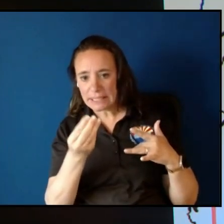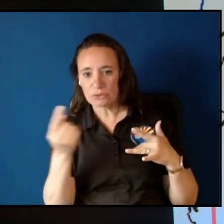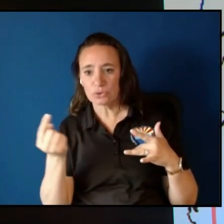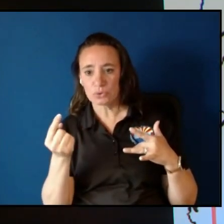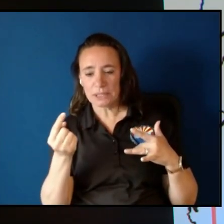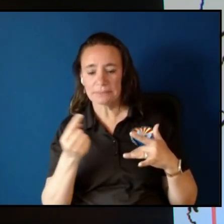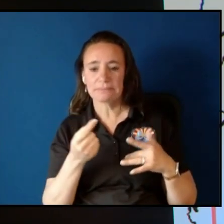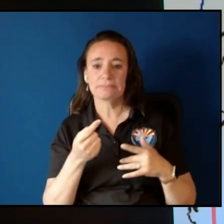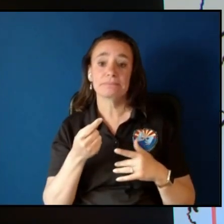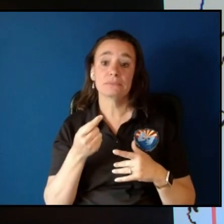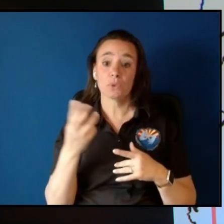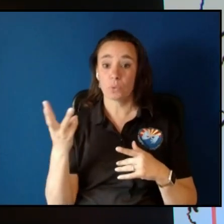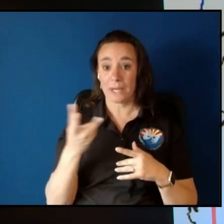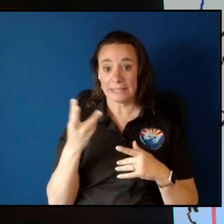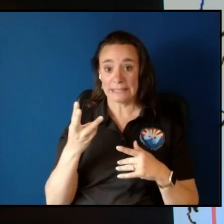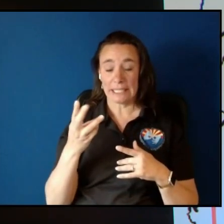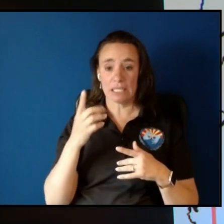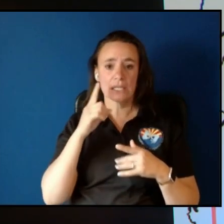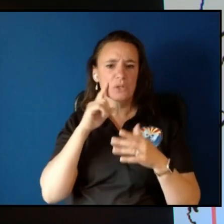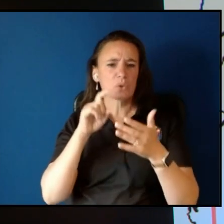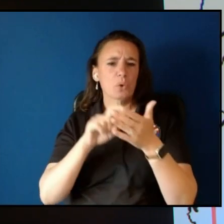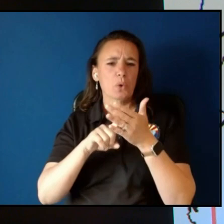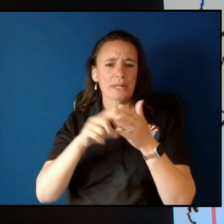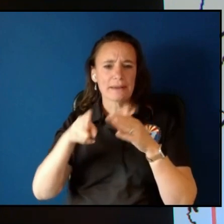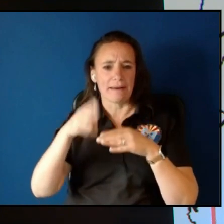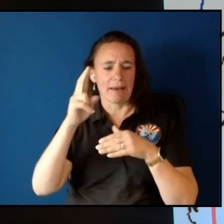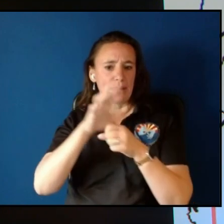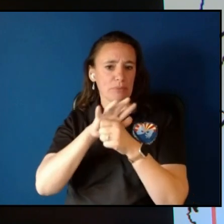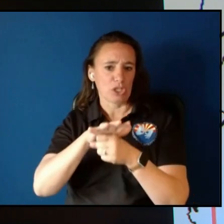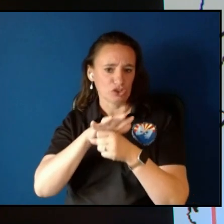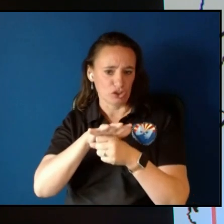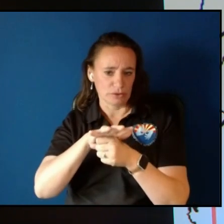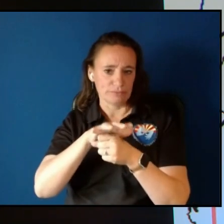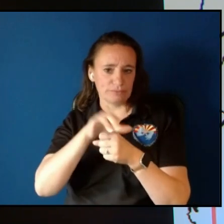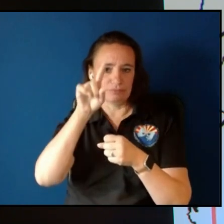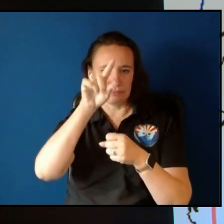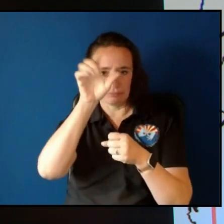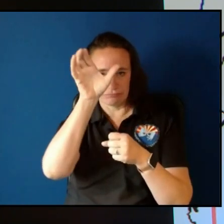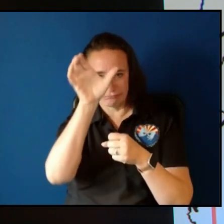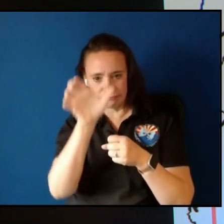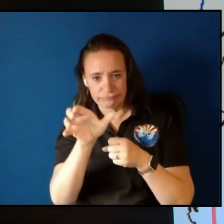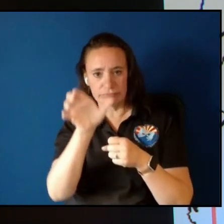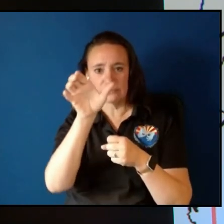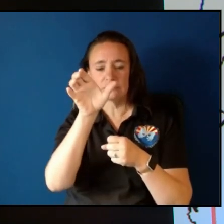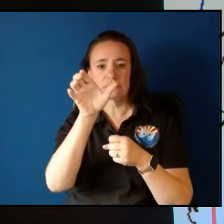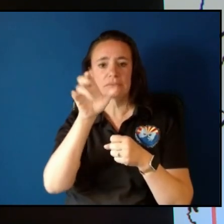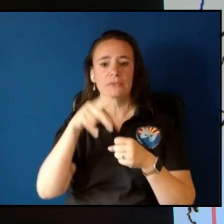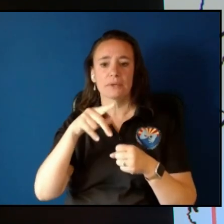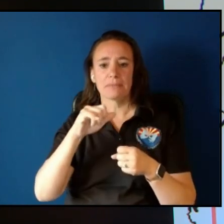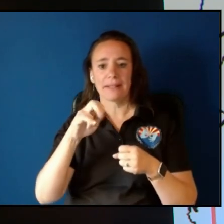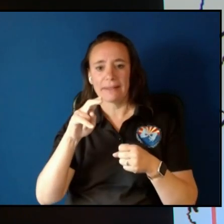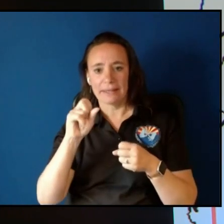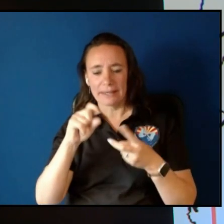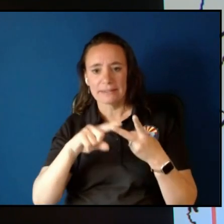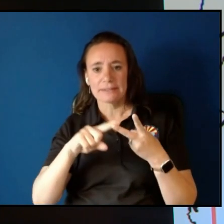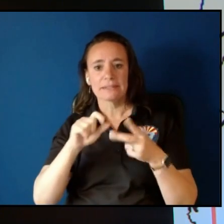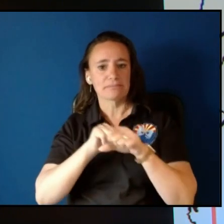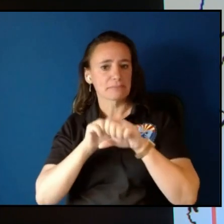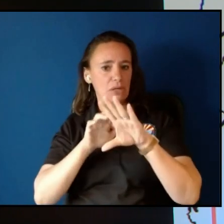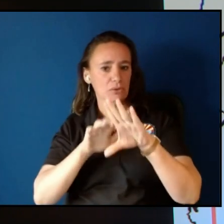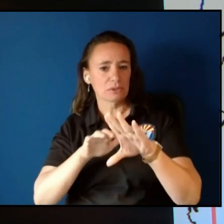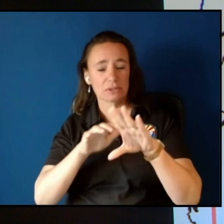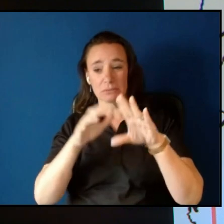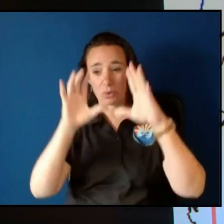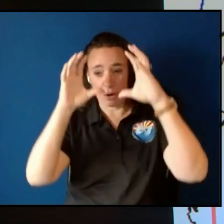this big area of high pressure. This is at the surface across the plain states and the Rockies, and it's pushing south. And as